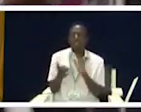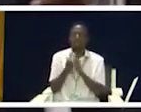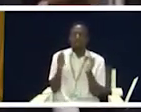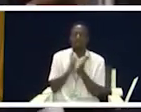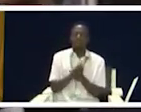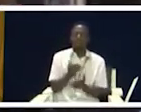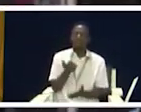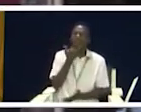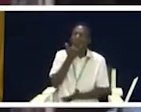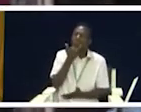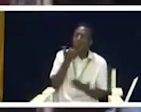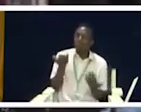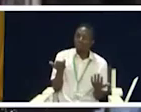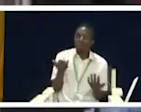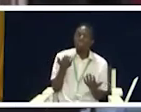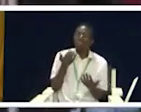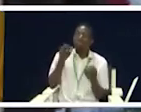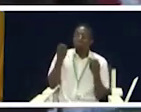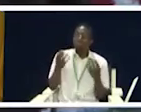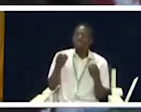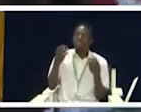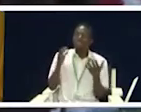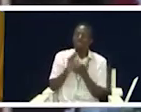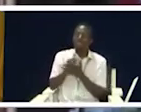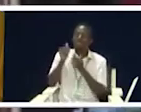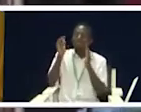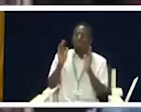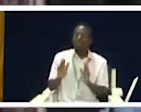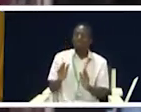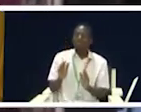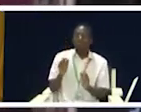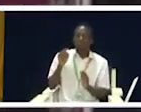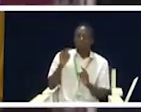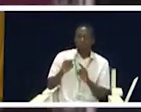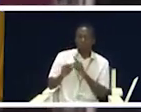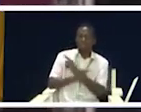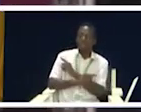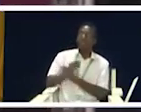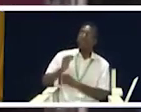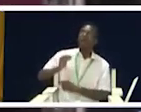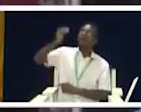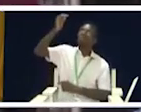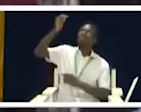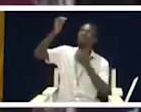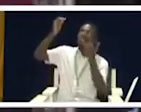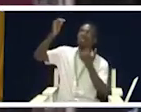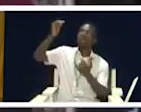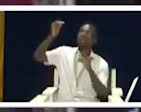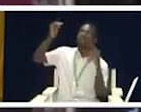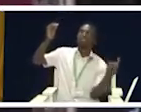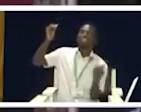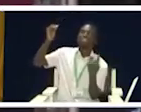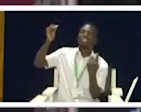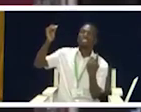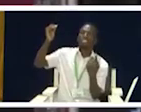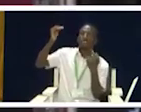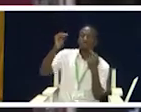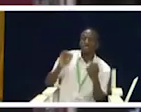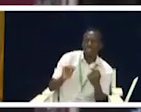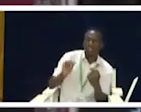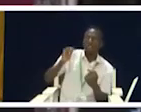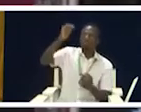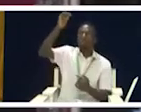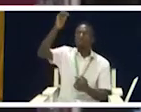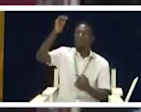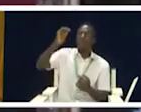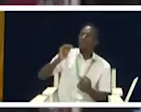many believers going around circle. Today you are up, tomorrow you are down. Today you are hot, tomorrow you